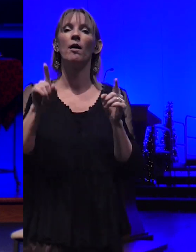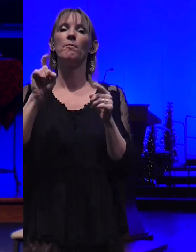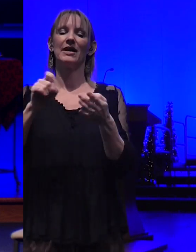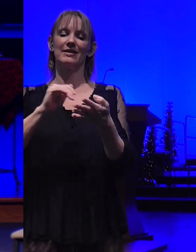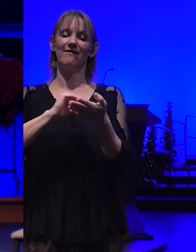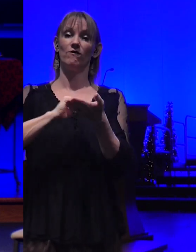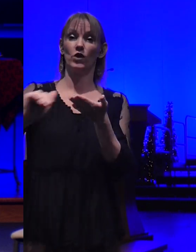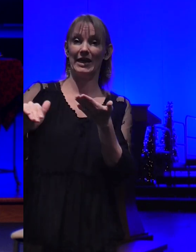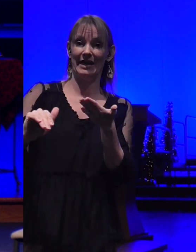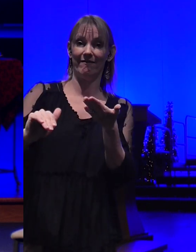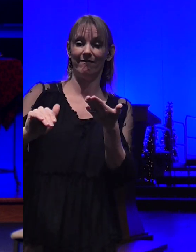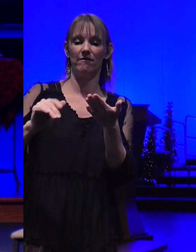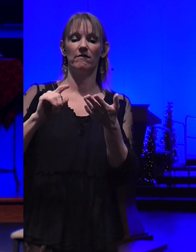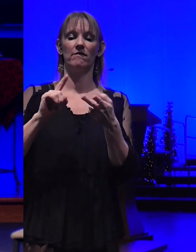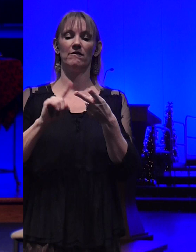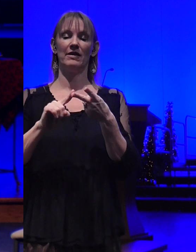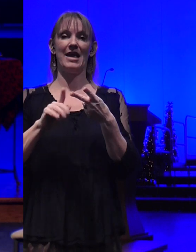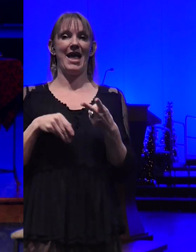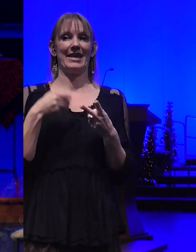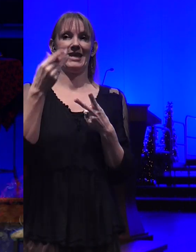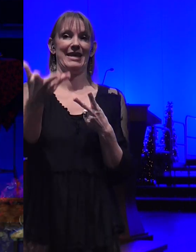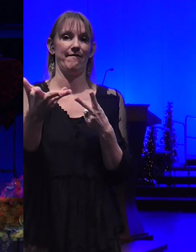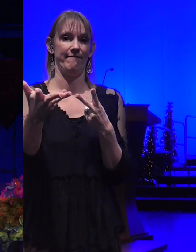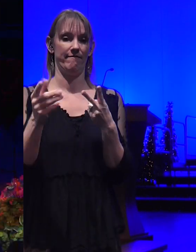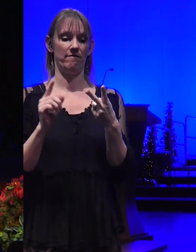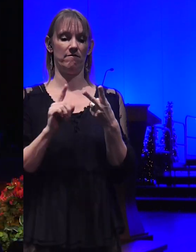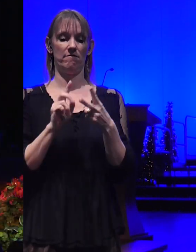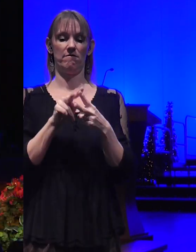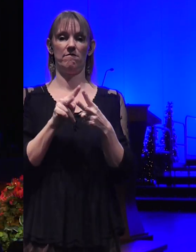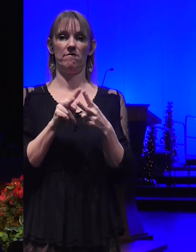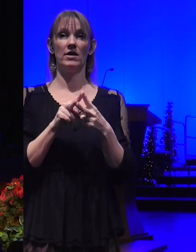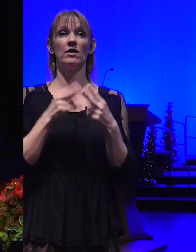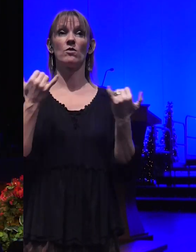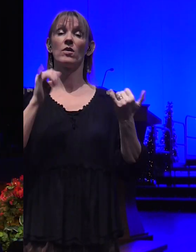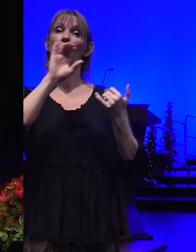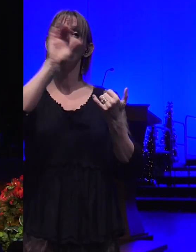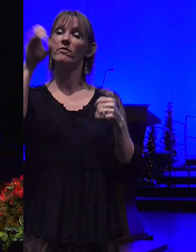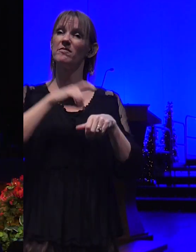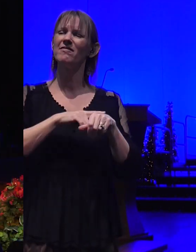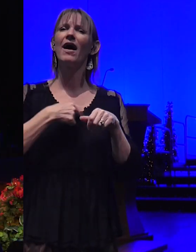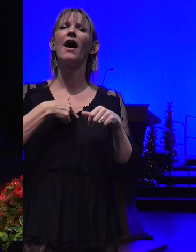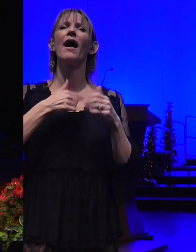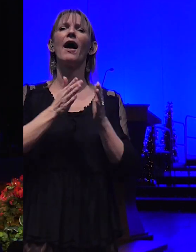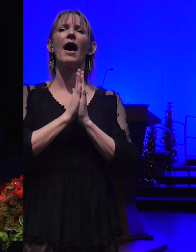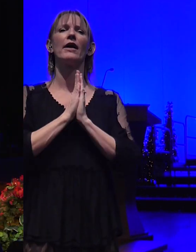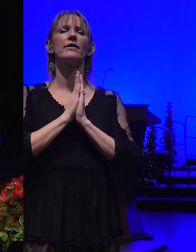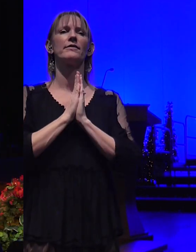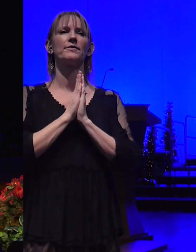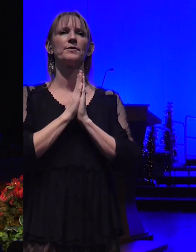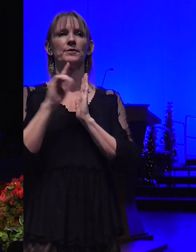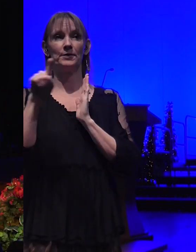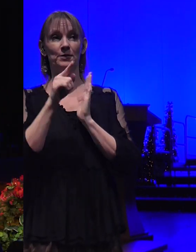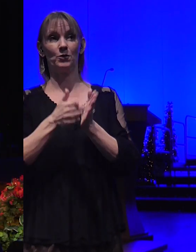Forgive and give. So at this Christmas time, I would invite you to ask yourself,